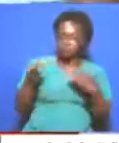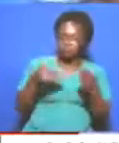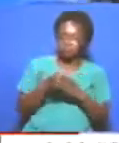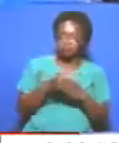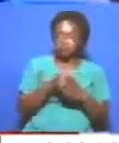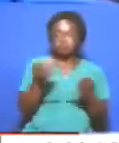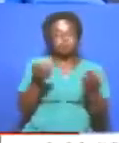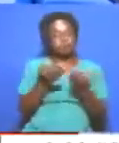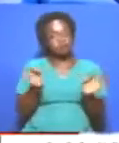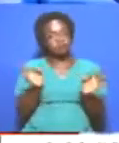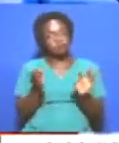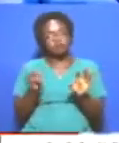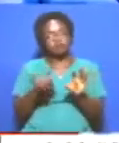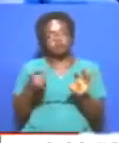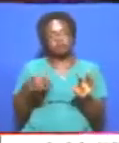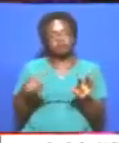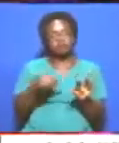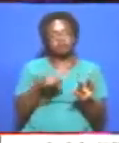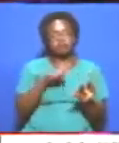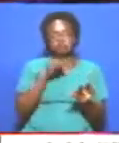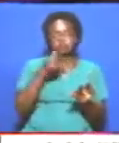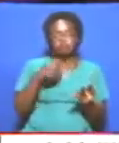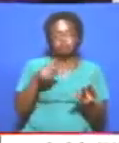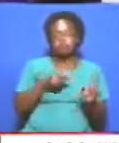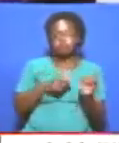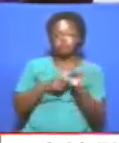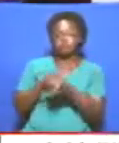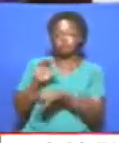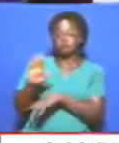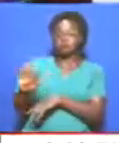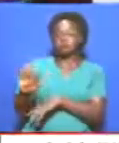are free to join us, not the other way around. Official statement read.